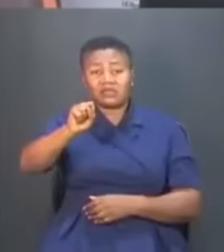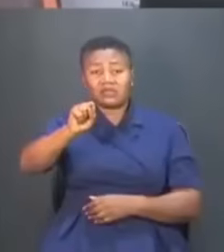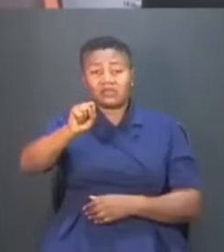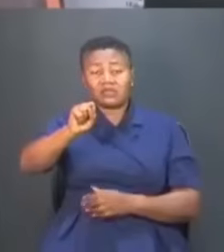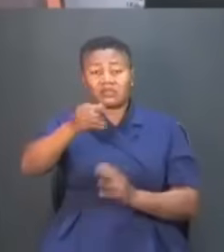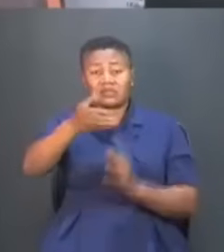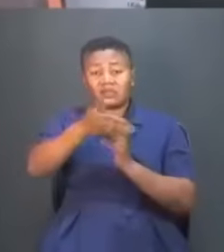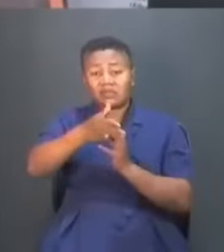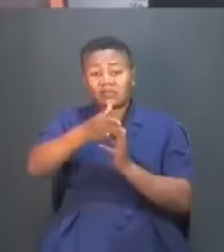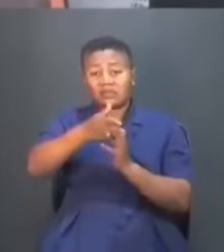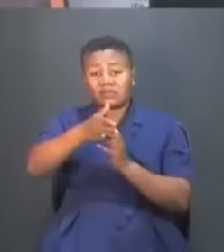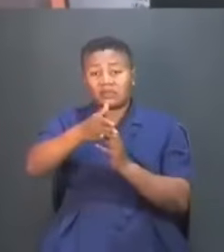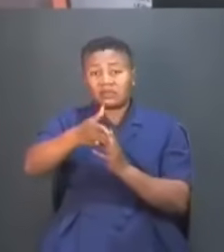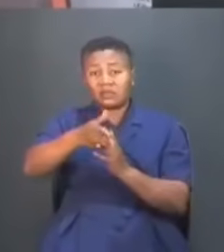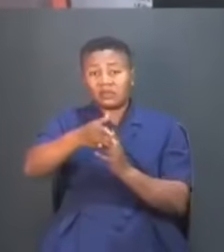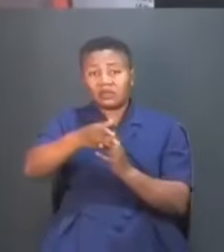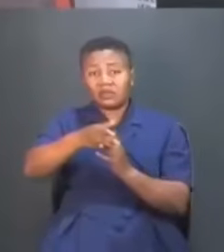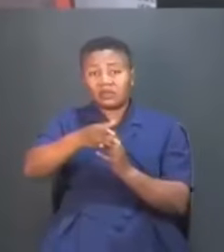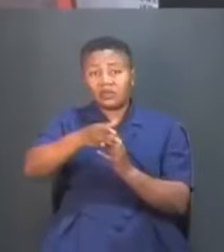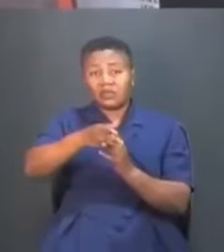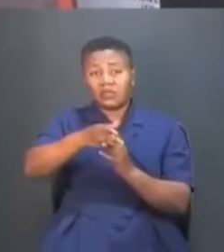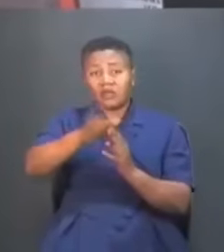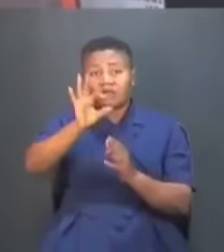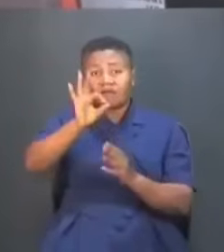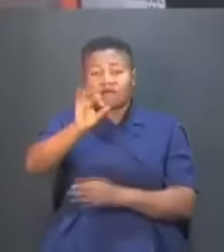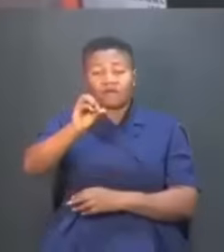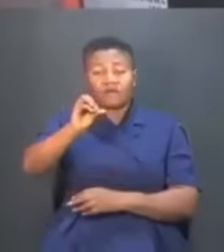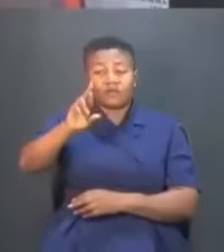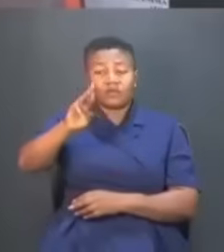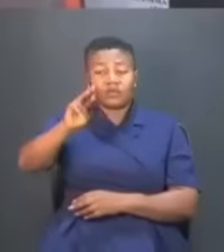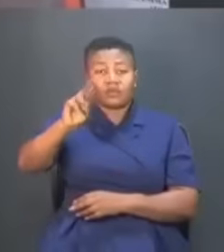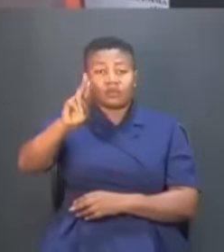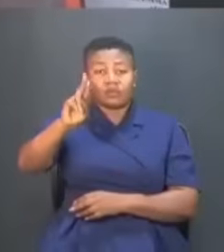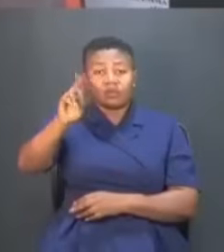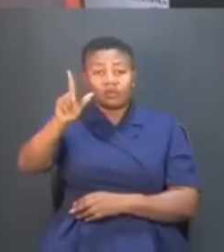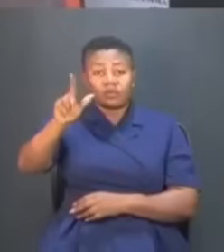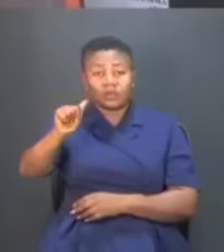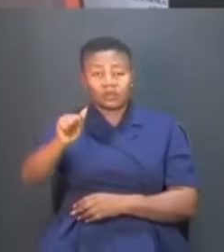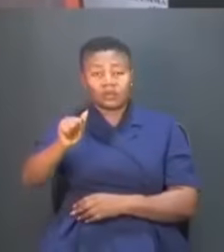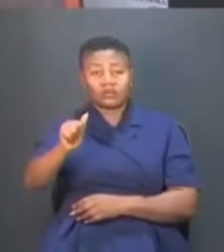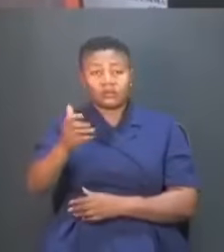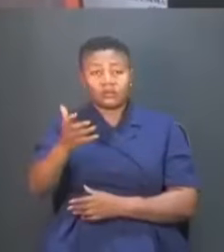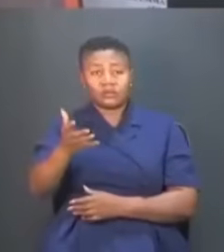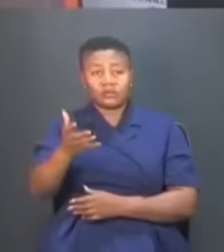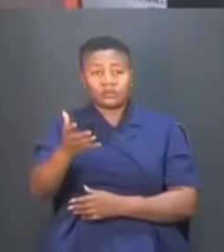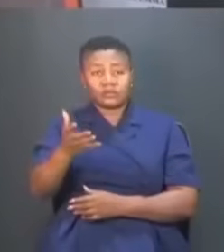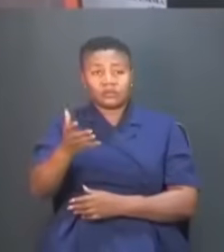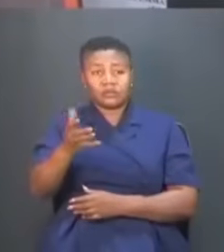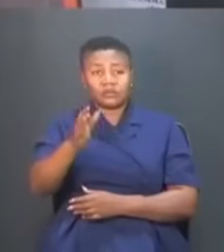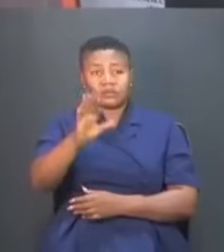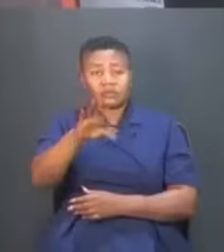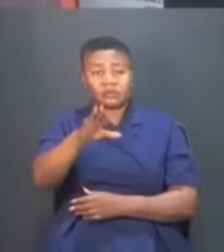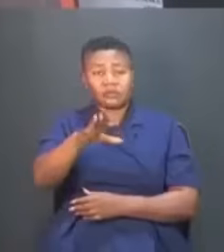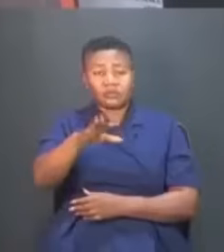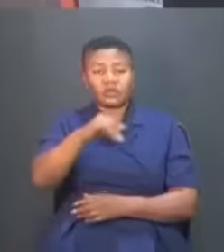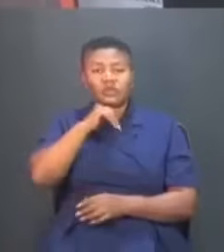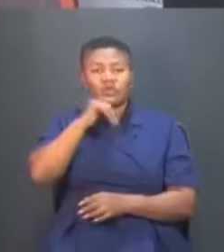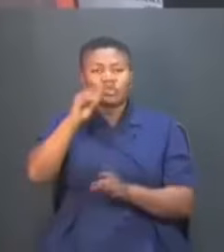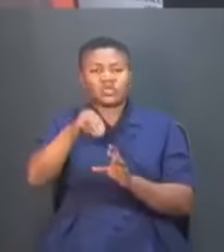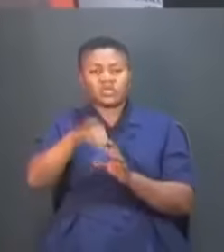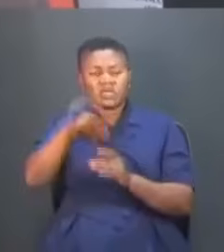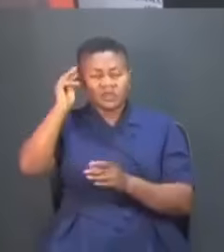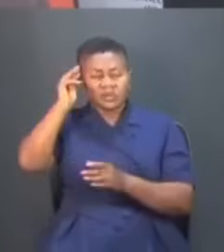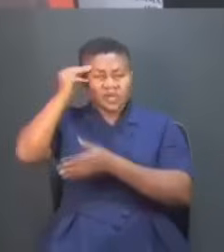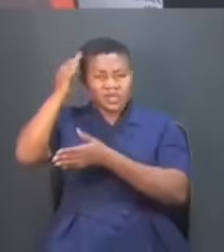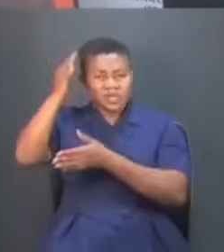the minister responsible for labor has had an emergency call in the office, so it's not immediately available to deal